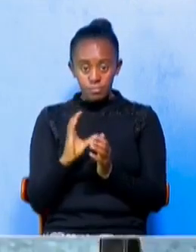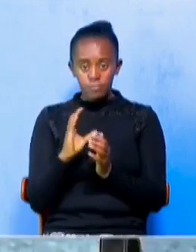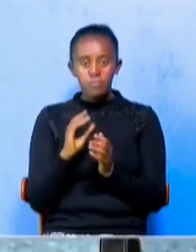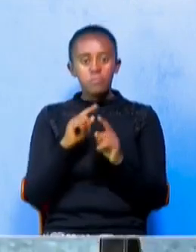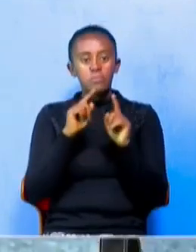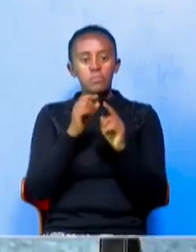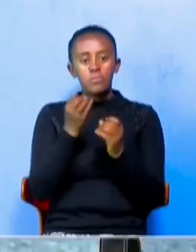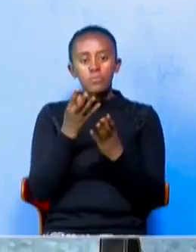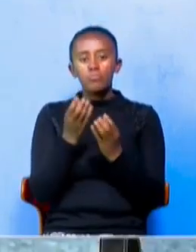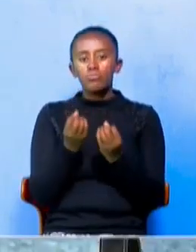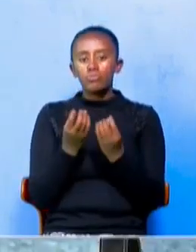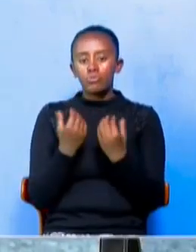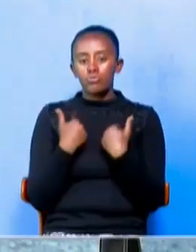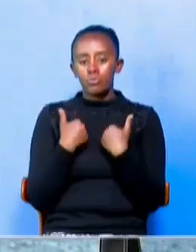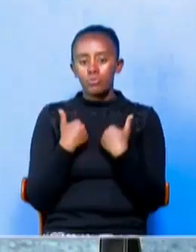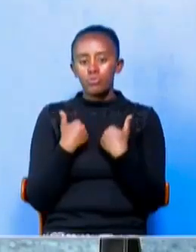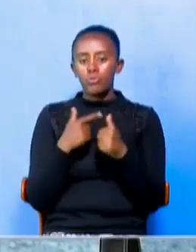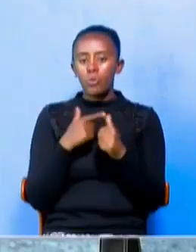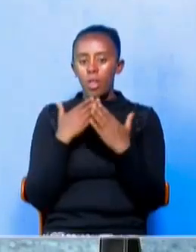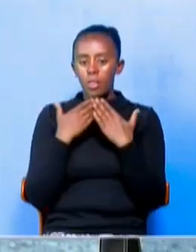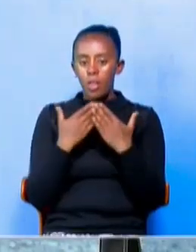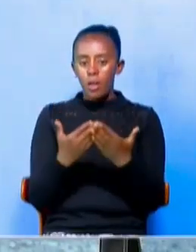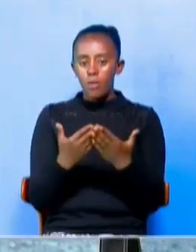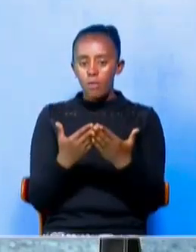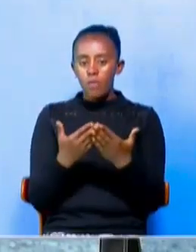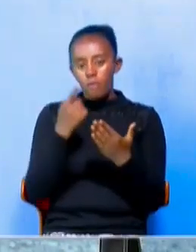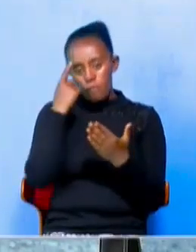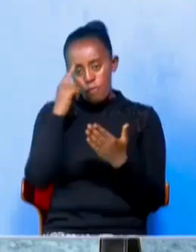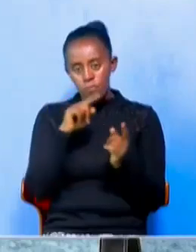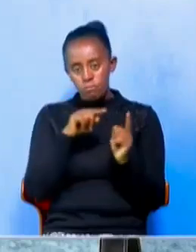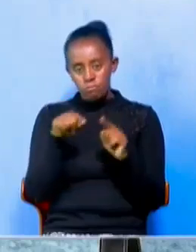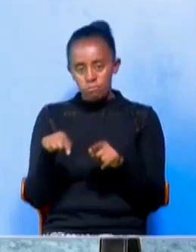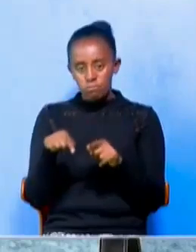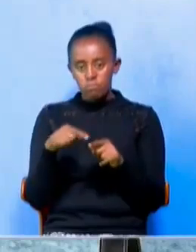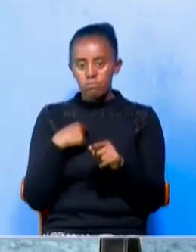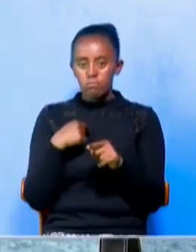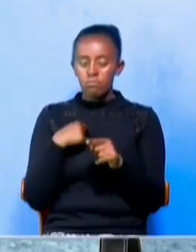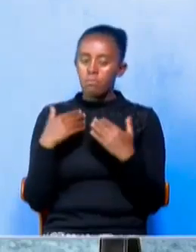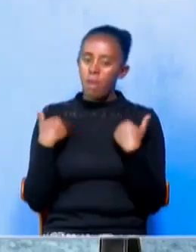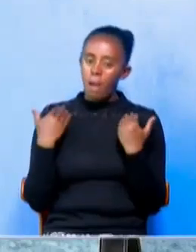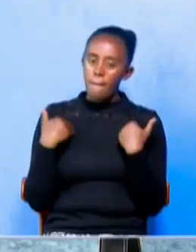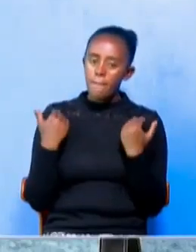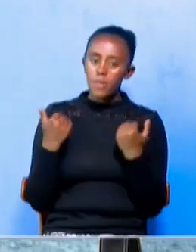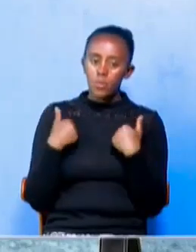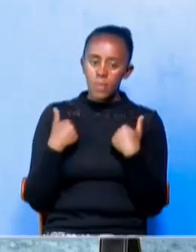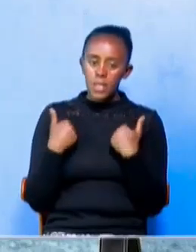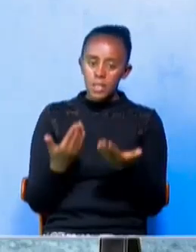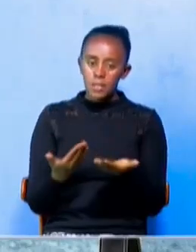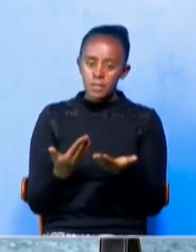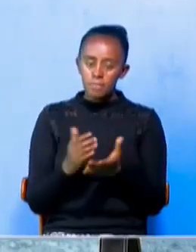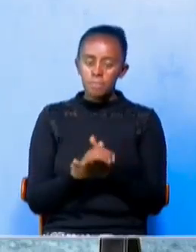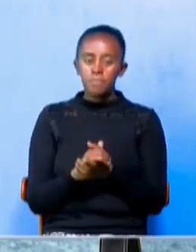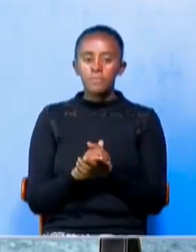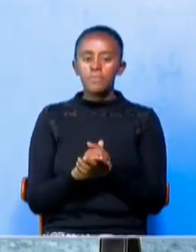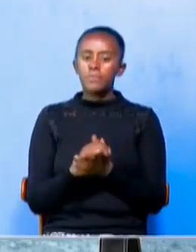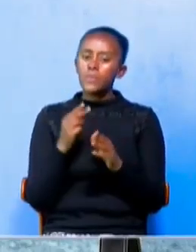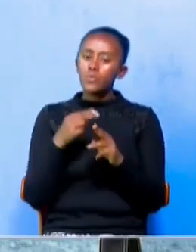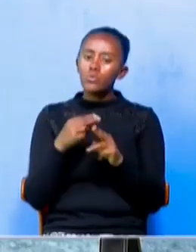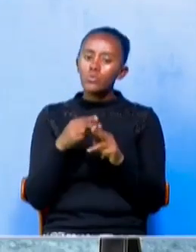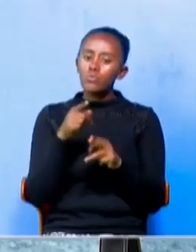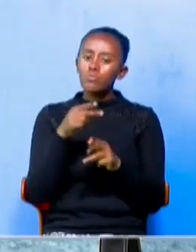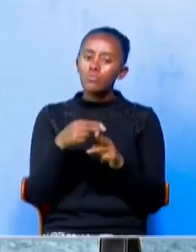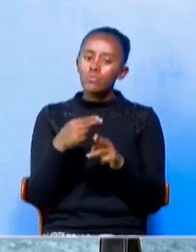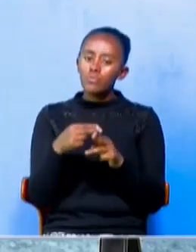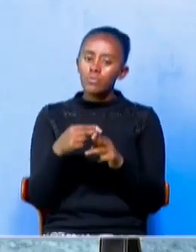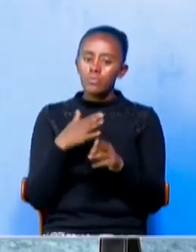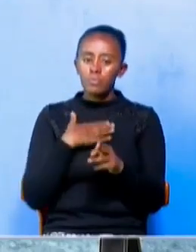it. Right? I thank you coming for the interview. I myself feel happy to be here. What's your name?